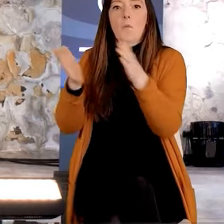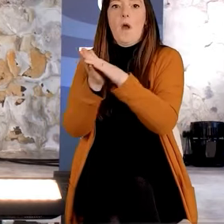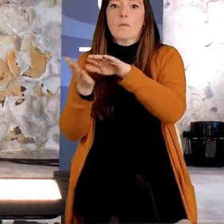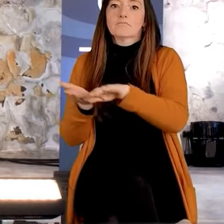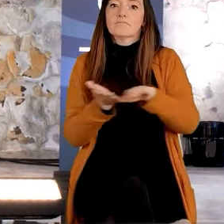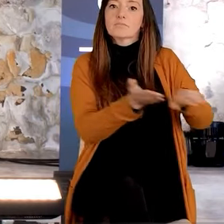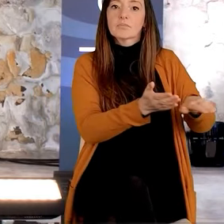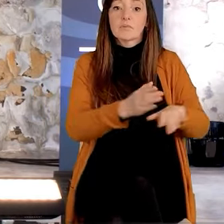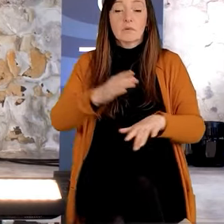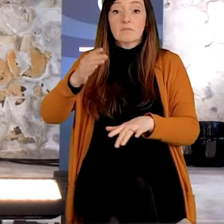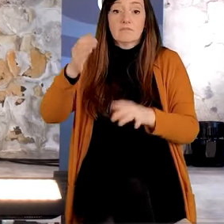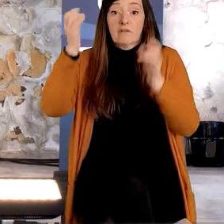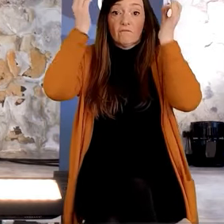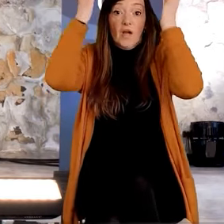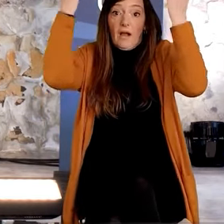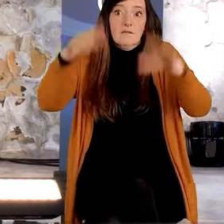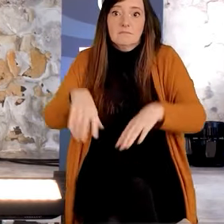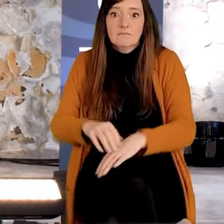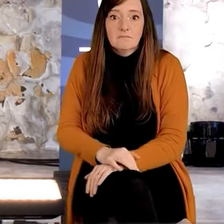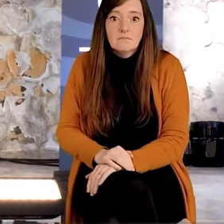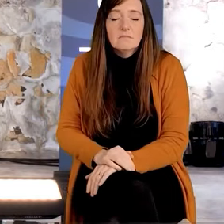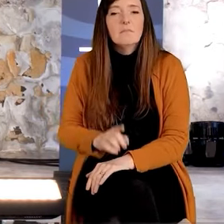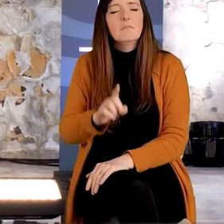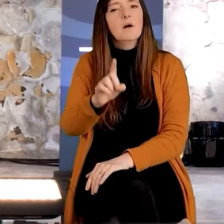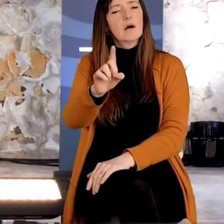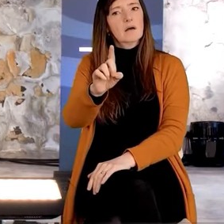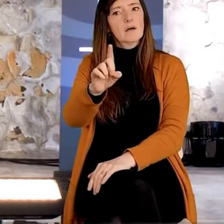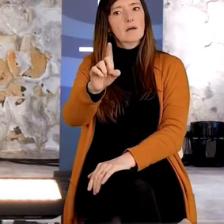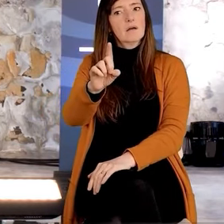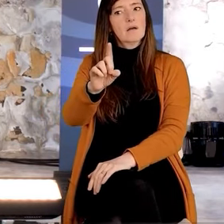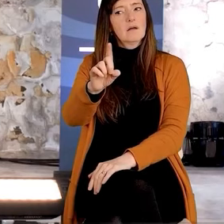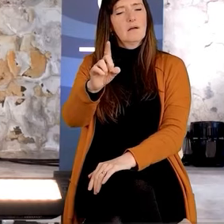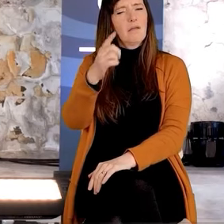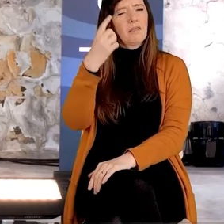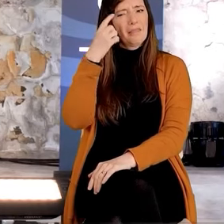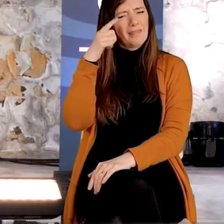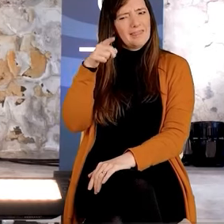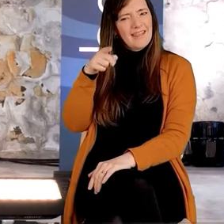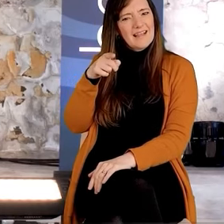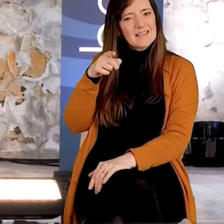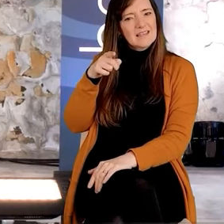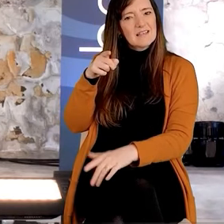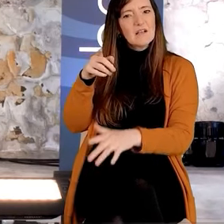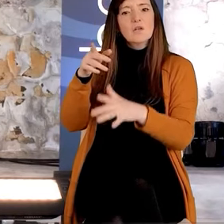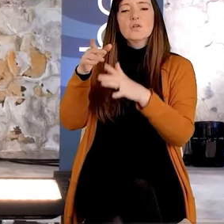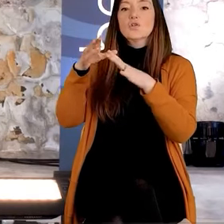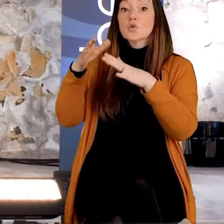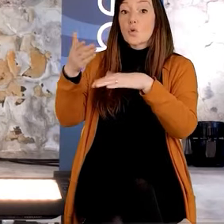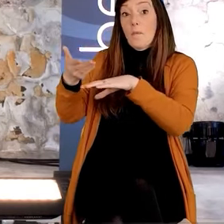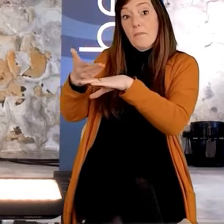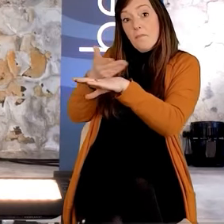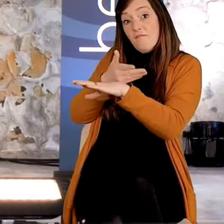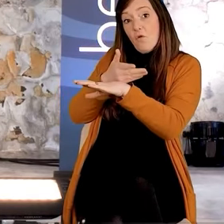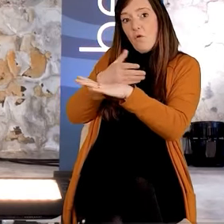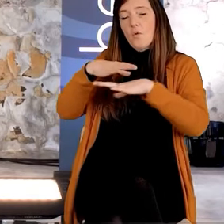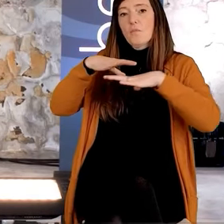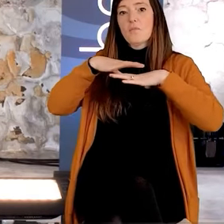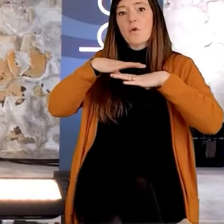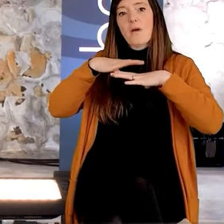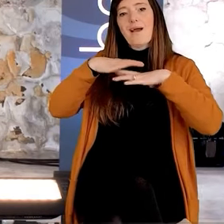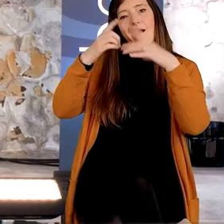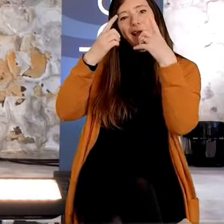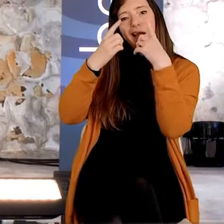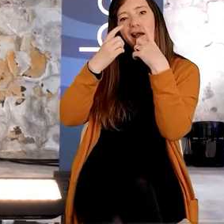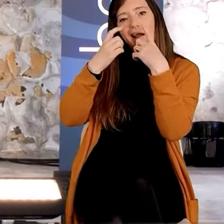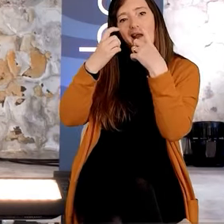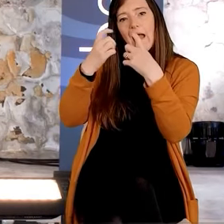I've prayed. How wonderful to prepare, to think about the prayers we're going to pray, to lay them